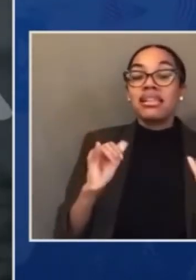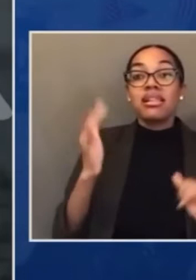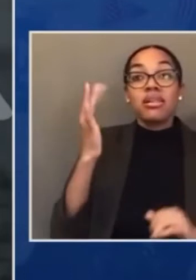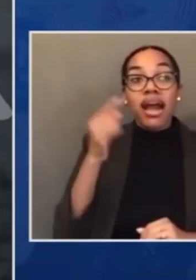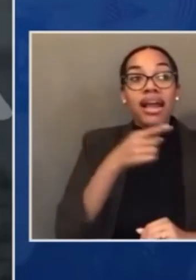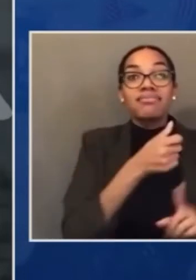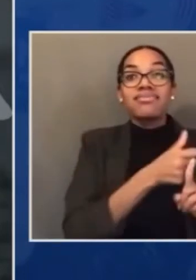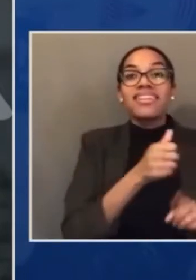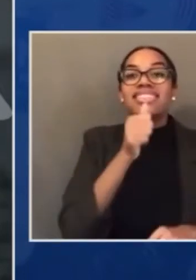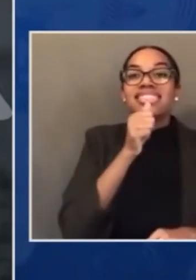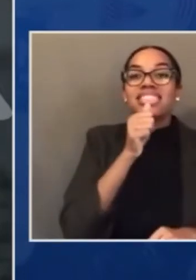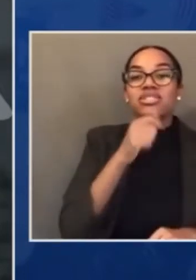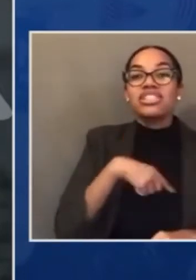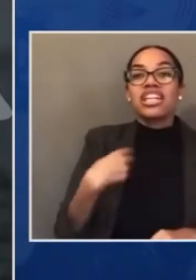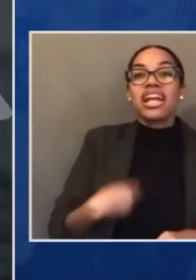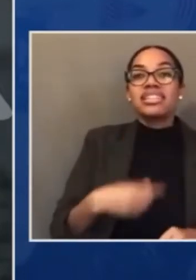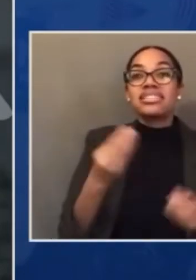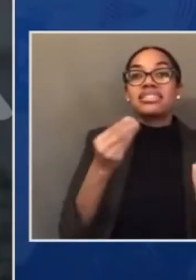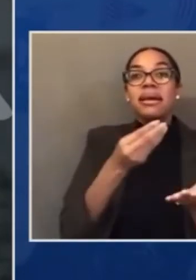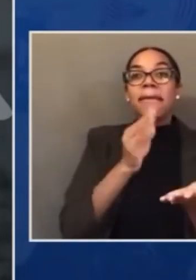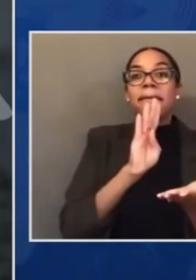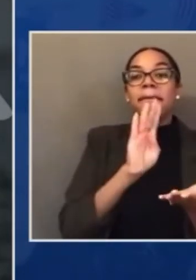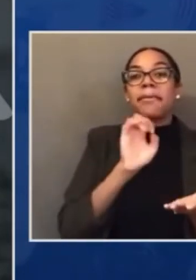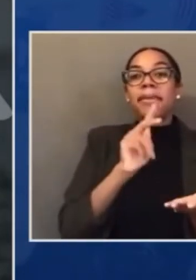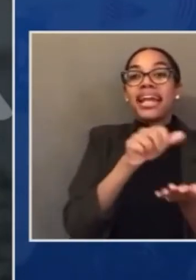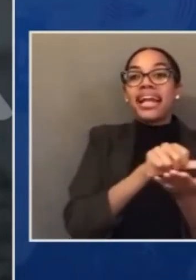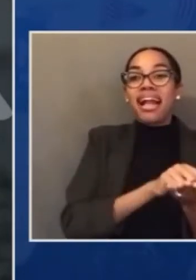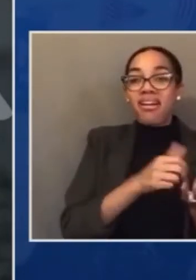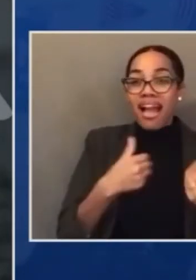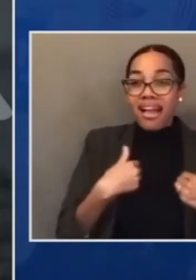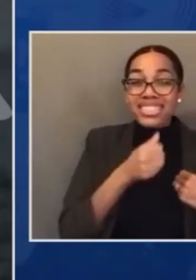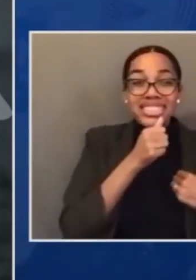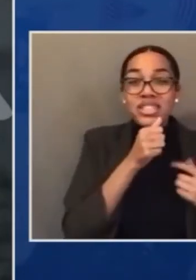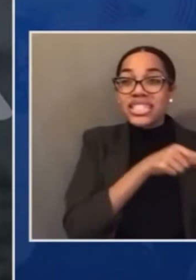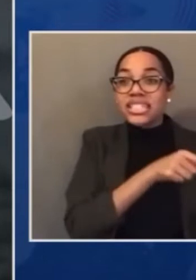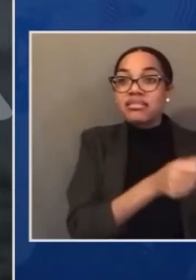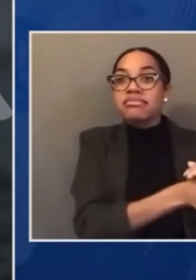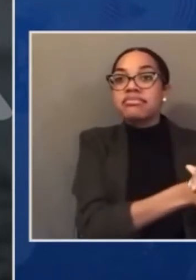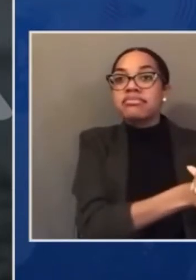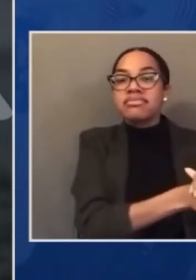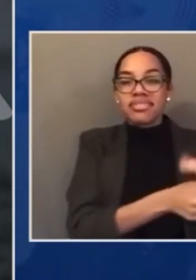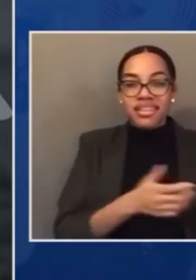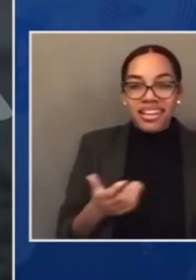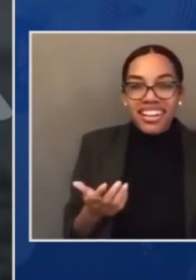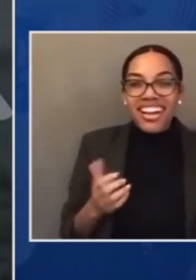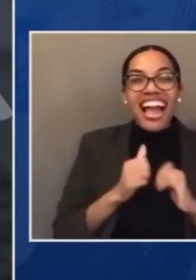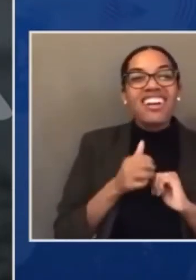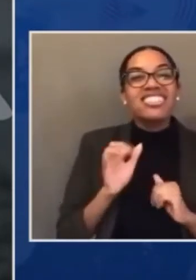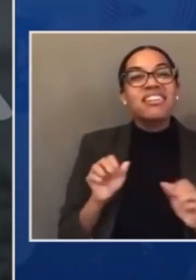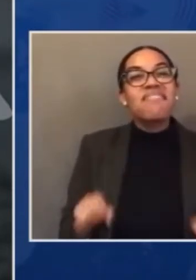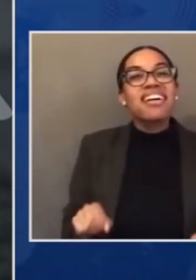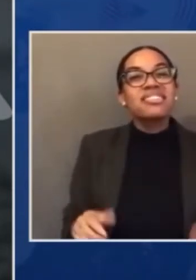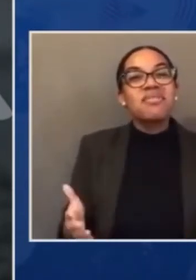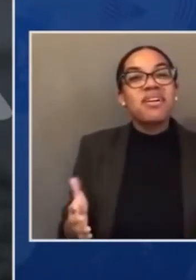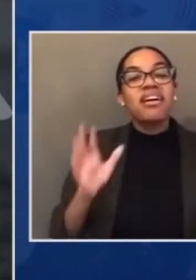is that possible? How is that possible? A secret Chinese bank account. Listen, can you imagine if I had had a